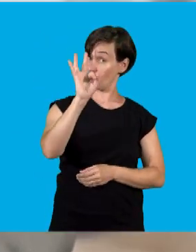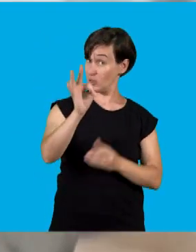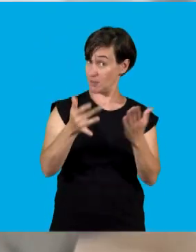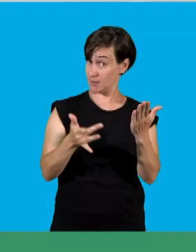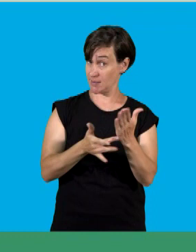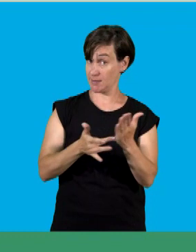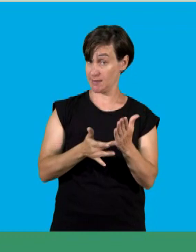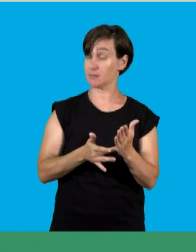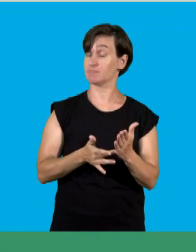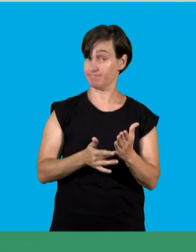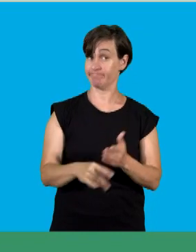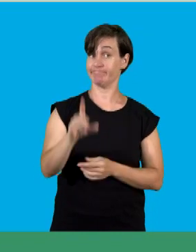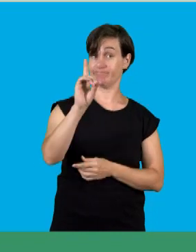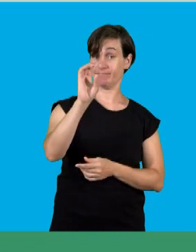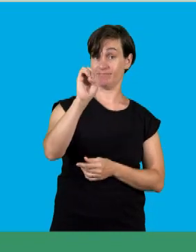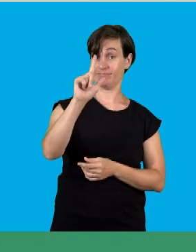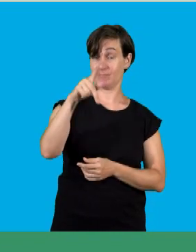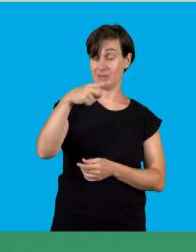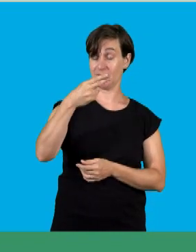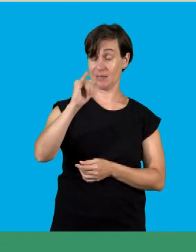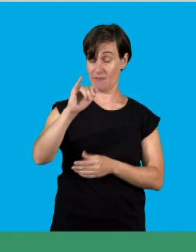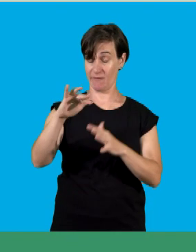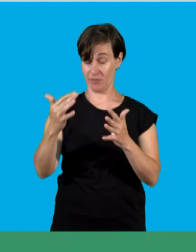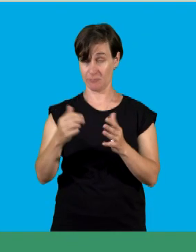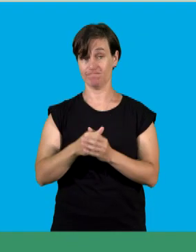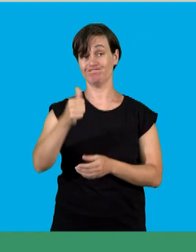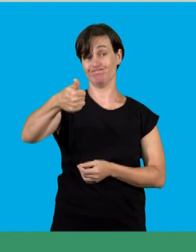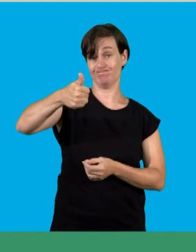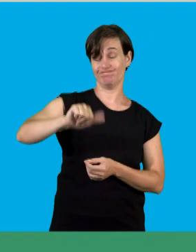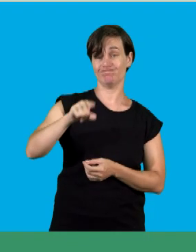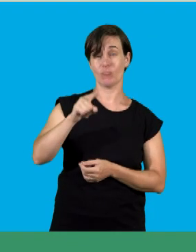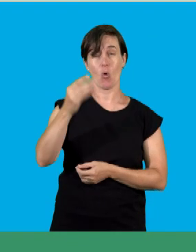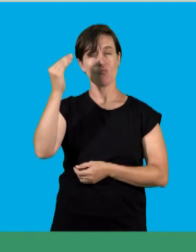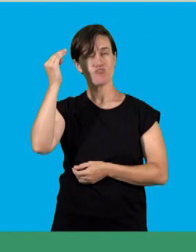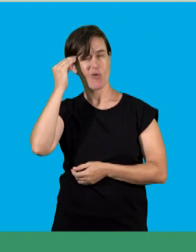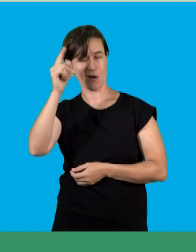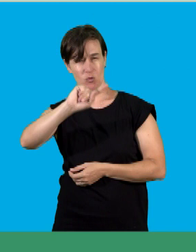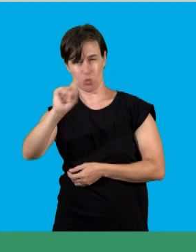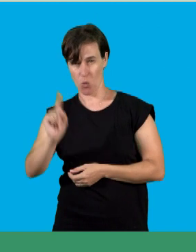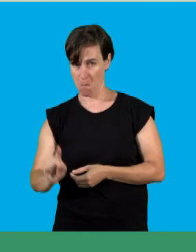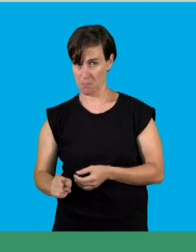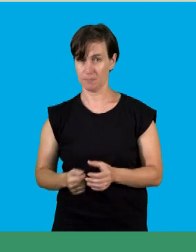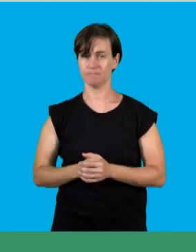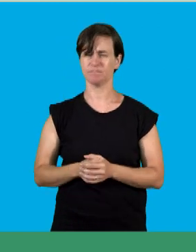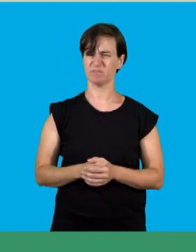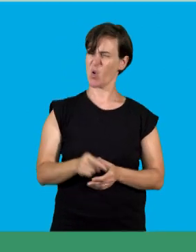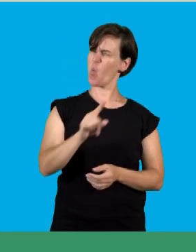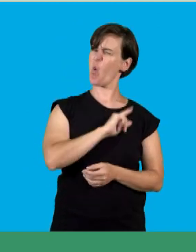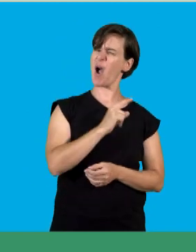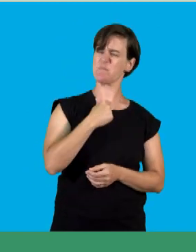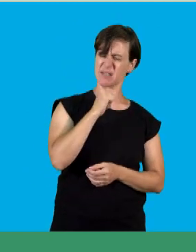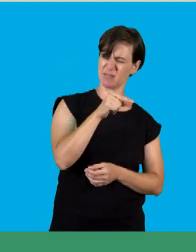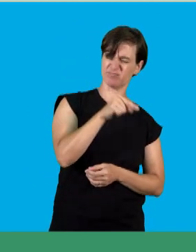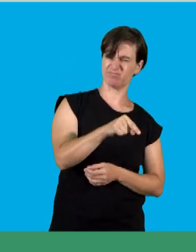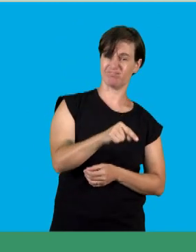techniques. So this is the first one. Right, let's look at the second one. Right, brainstorming. Now, motivation,